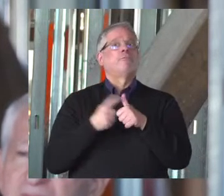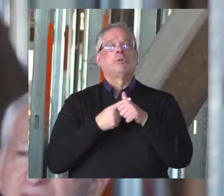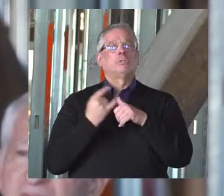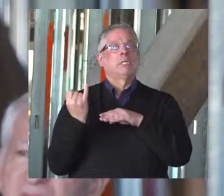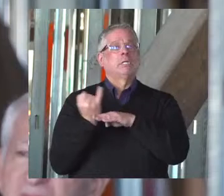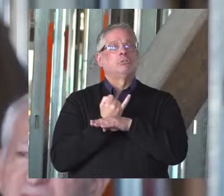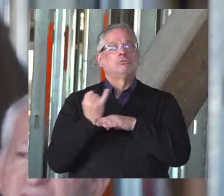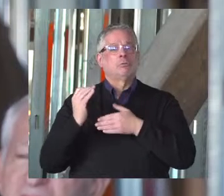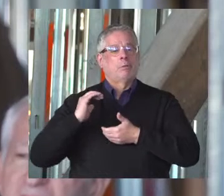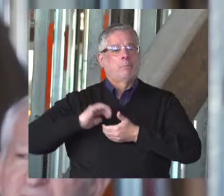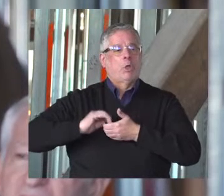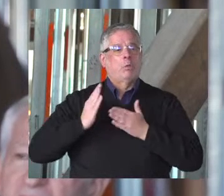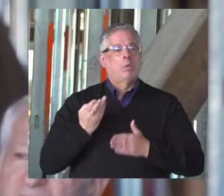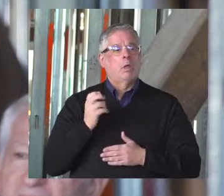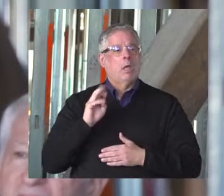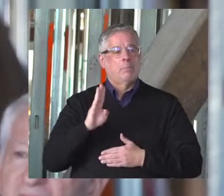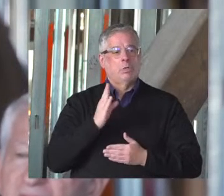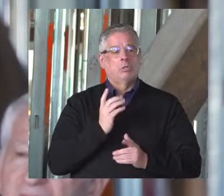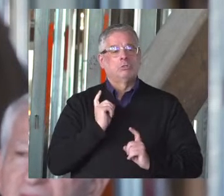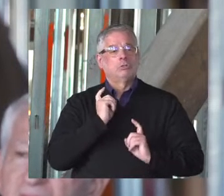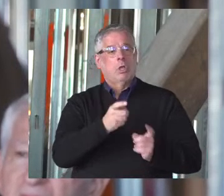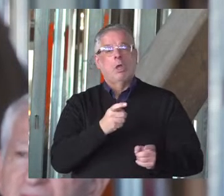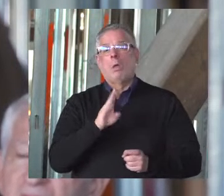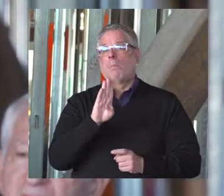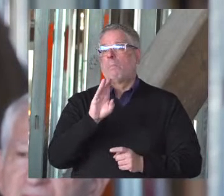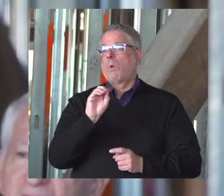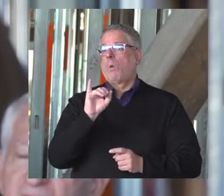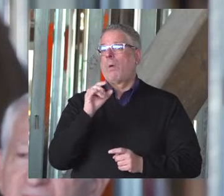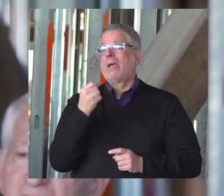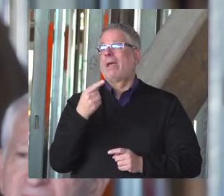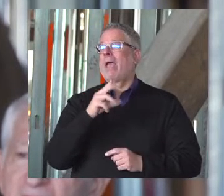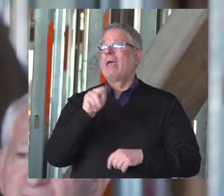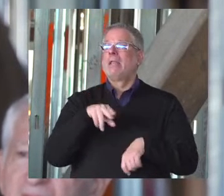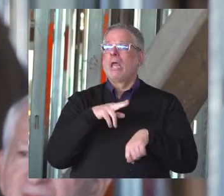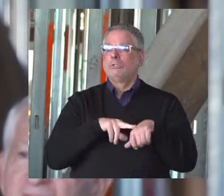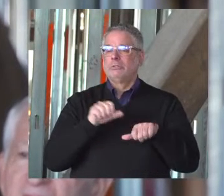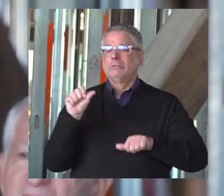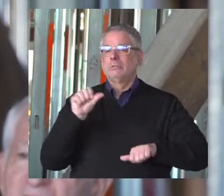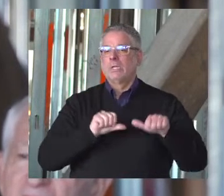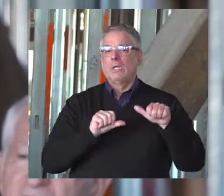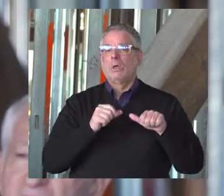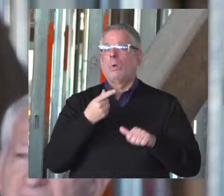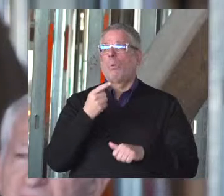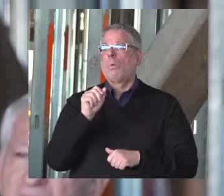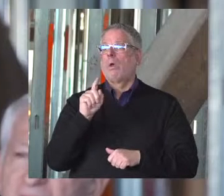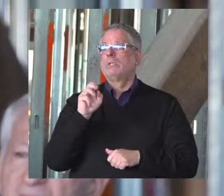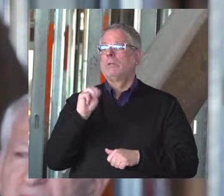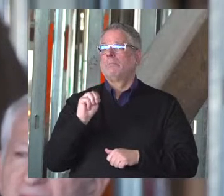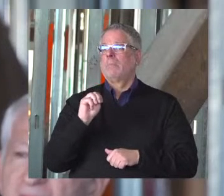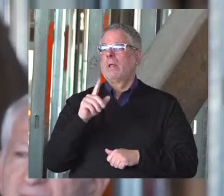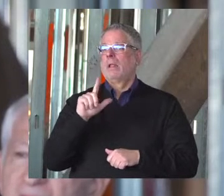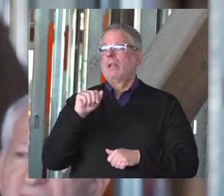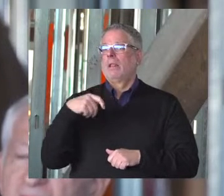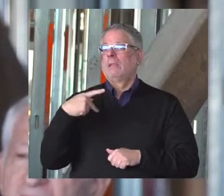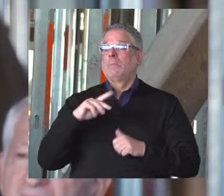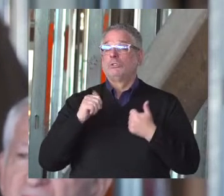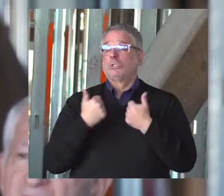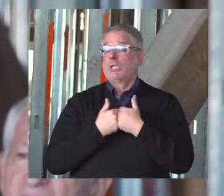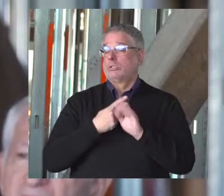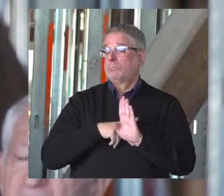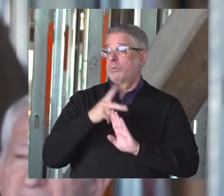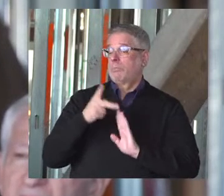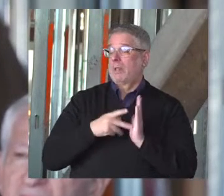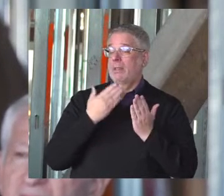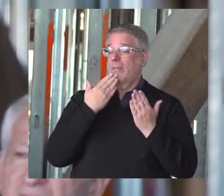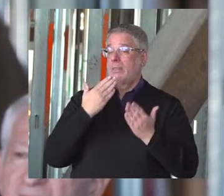hub, and recognize the generous support of Boeing and the National Science Foundation's Quantum Leap Challenge program. I'm also personally